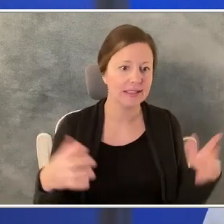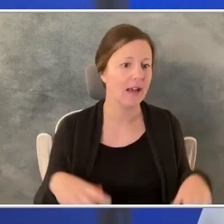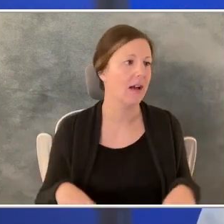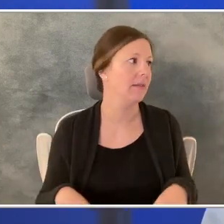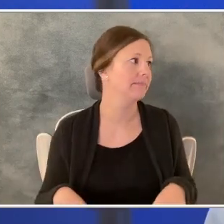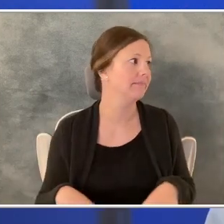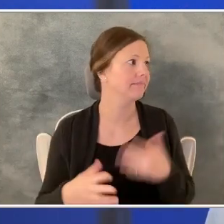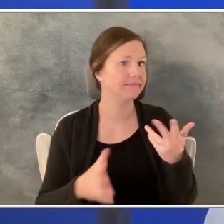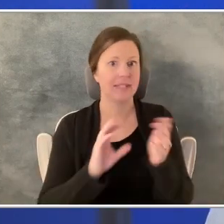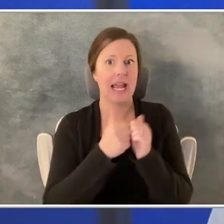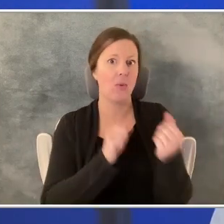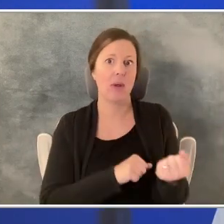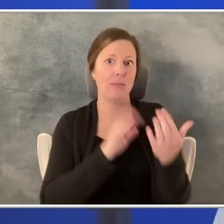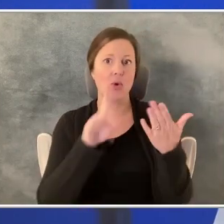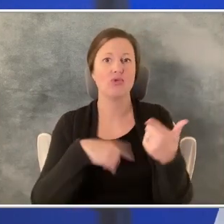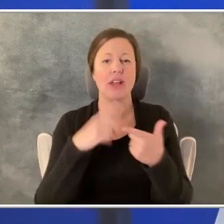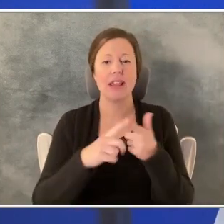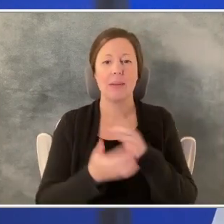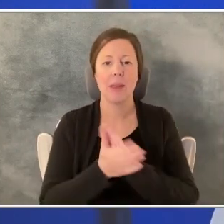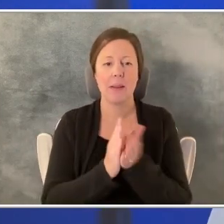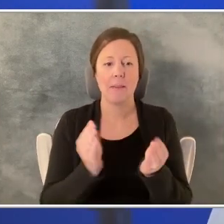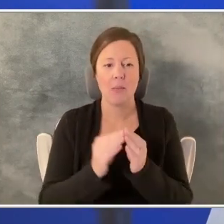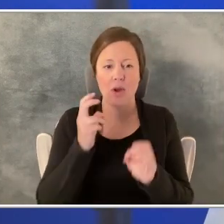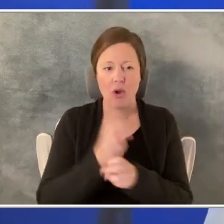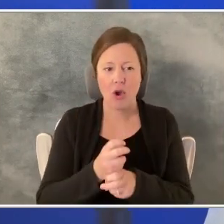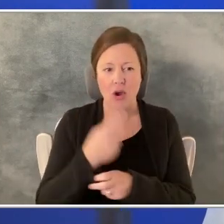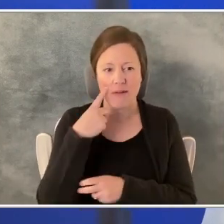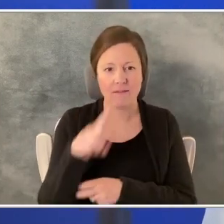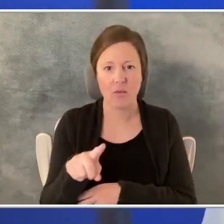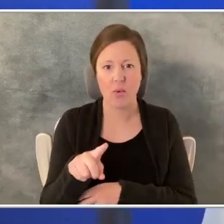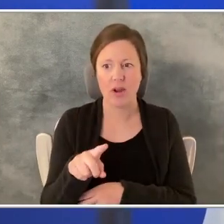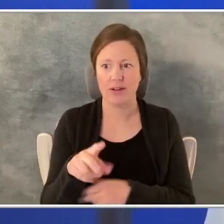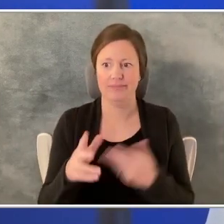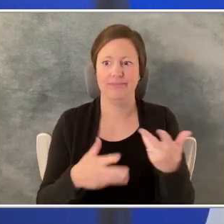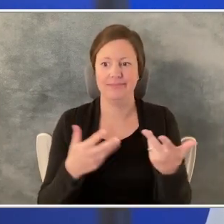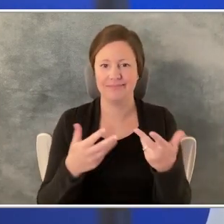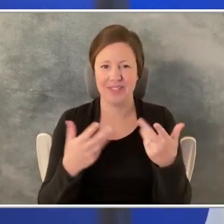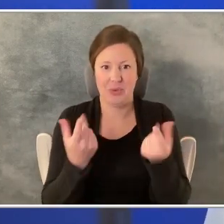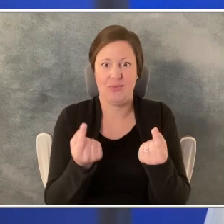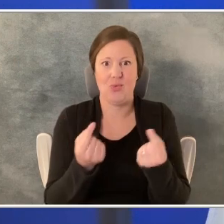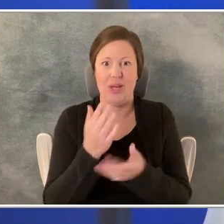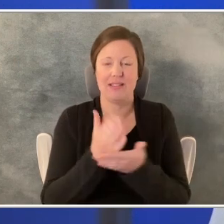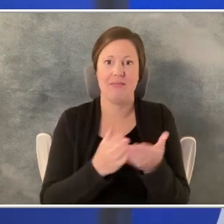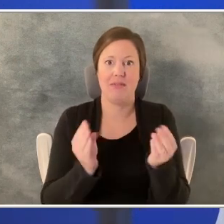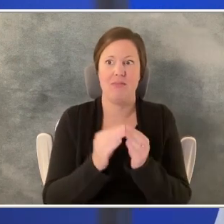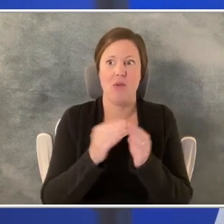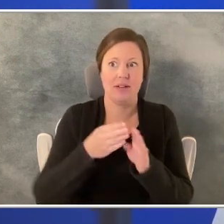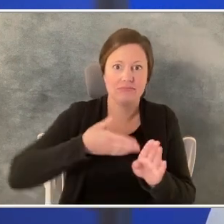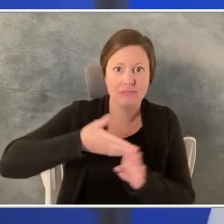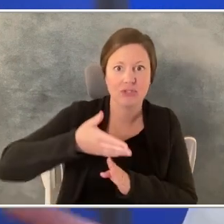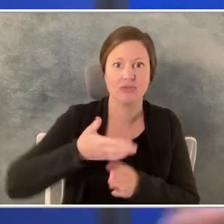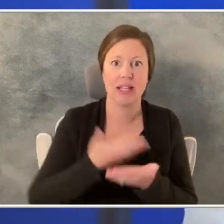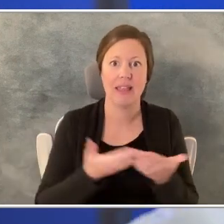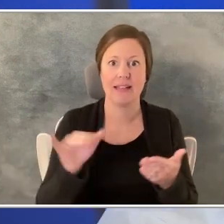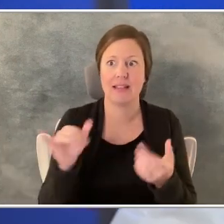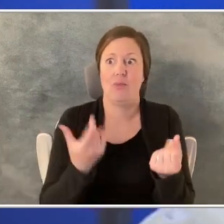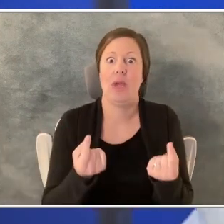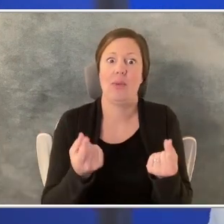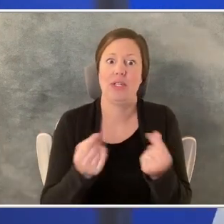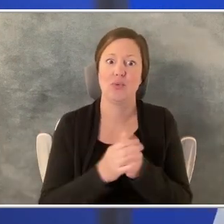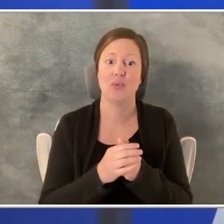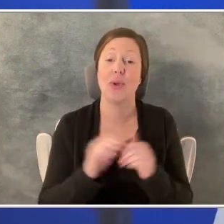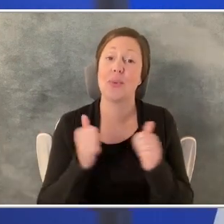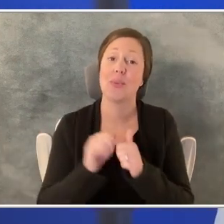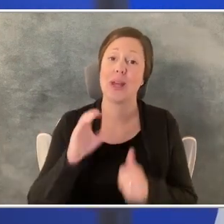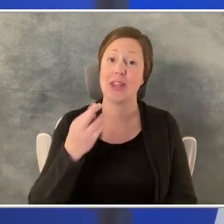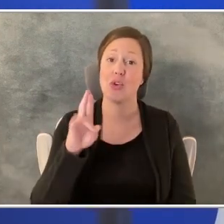then it gets a little bit harder to get into some of the nuance, at least at those first visits, about what can we do. With Chris, it was easy. We could dive right